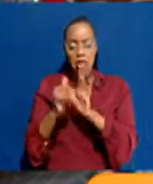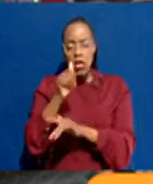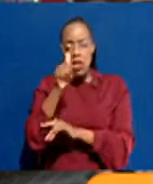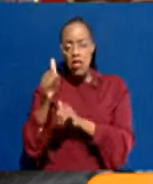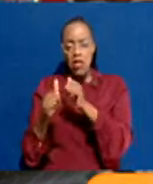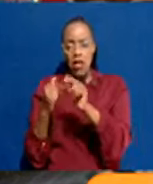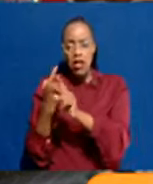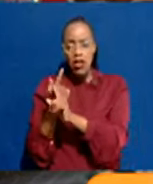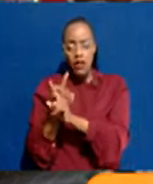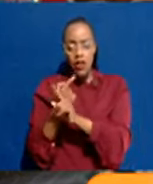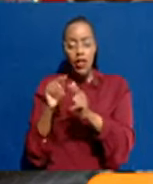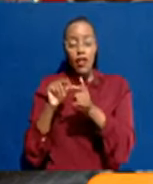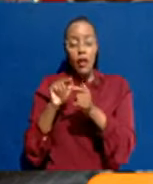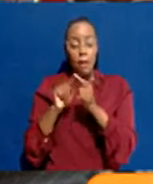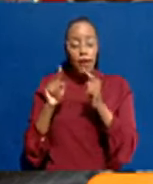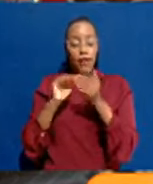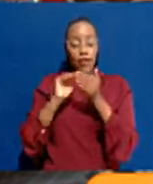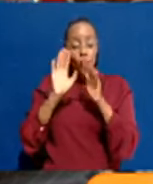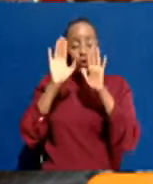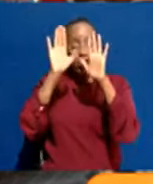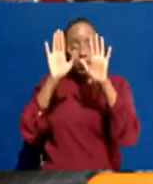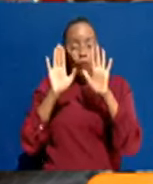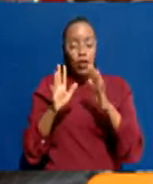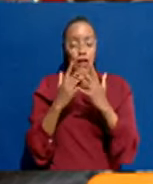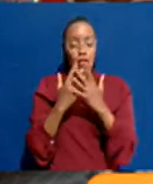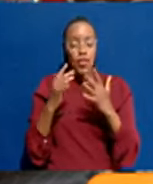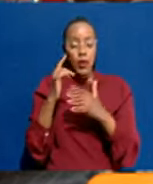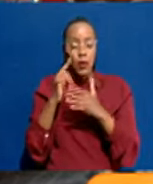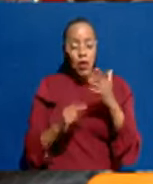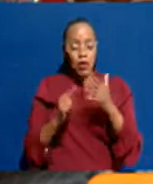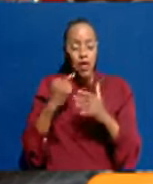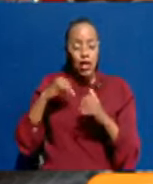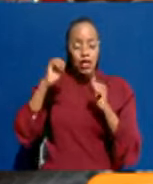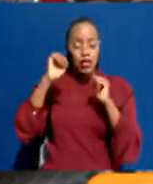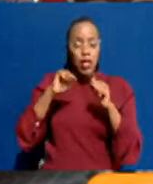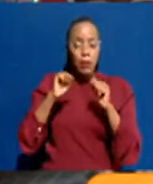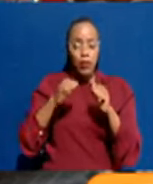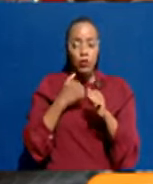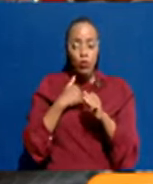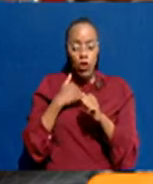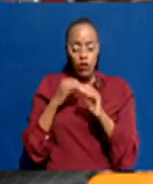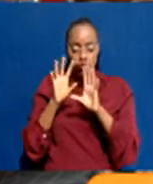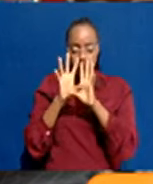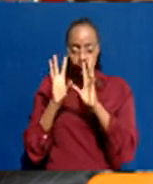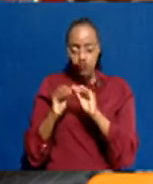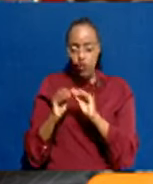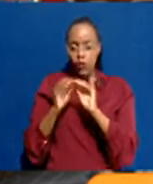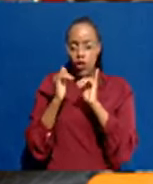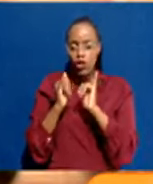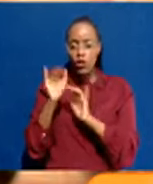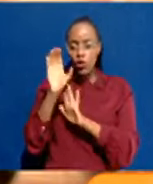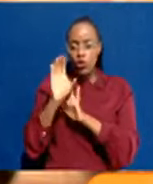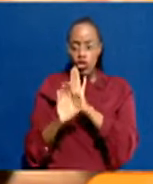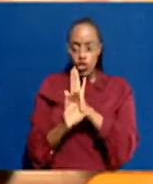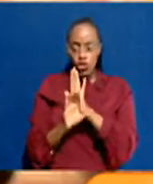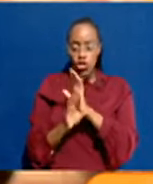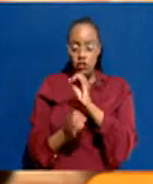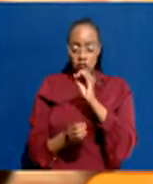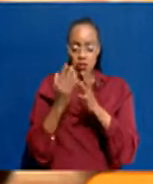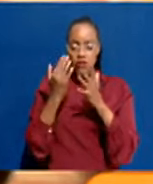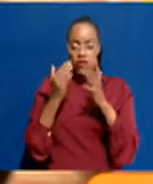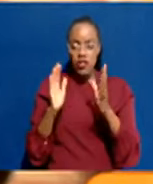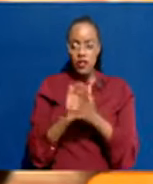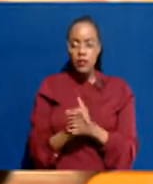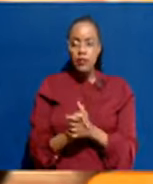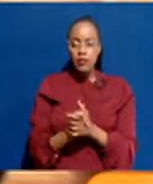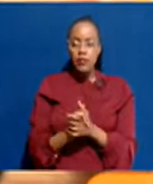And the most important thing is that we are able to come with a new constitution. Yeah. Mm. You've hailed